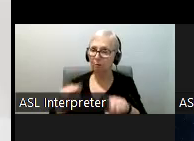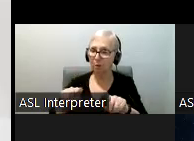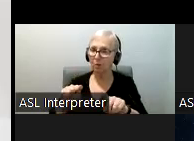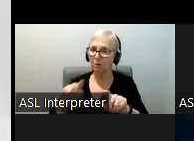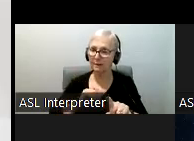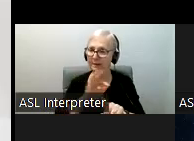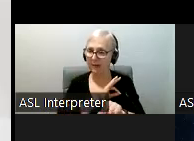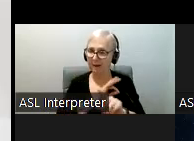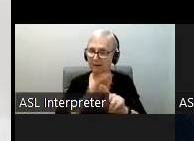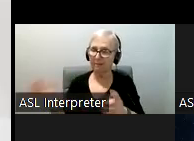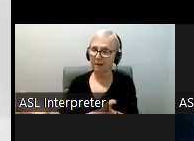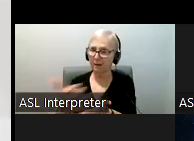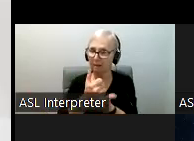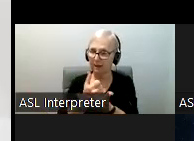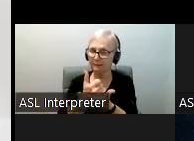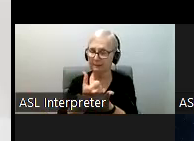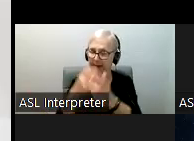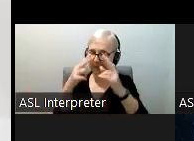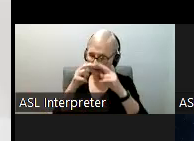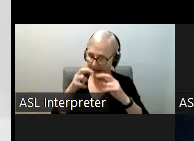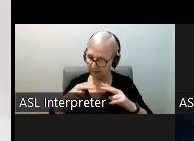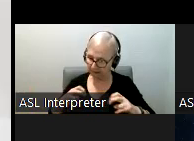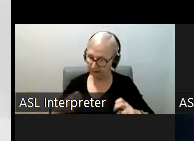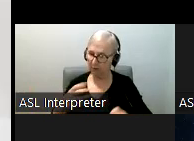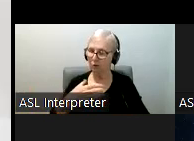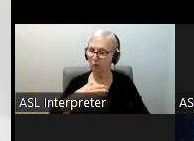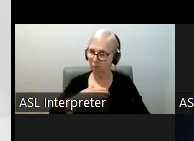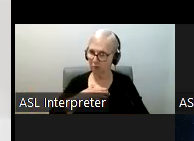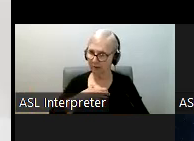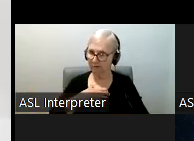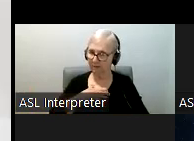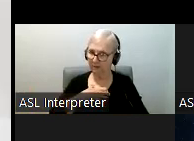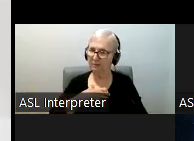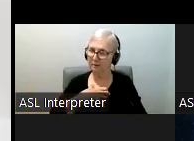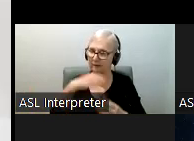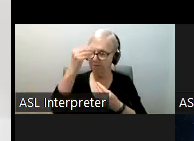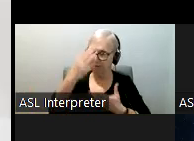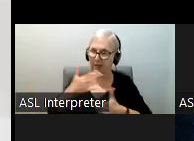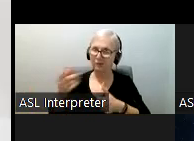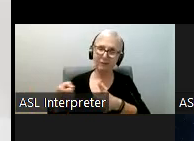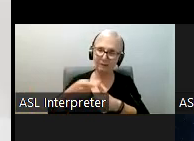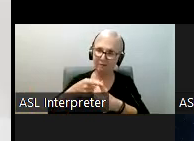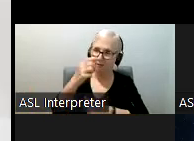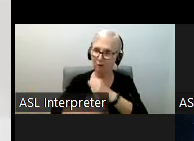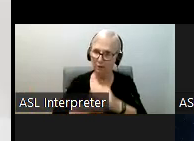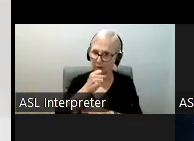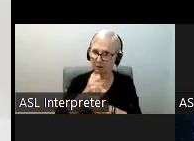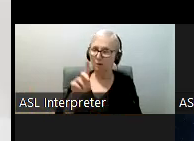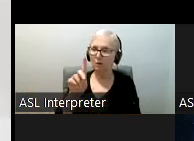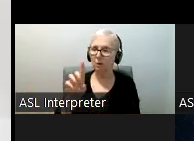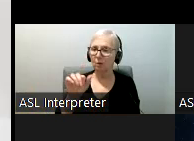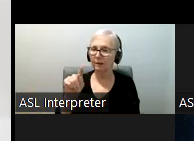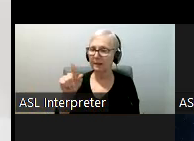and analyzed grievance information from the BHA's first year of existence. So the data that is in the